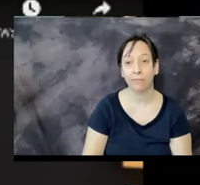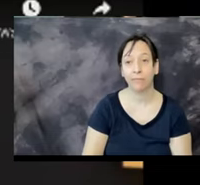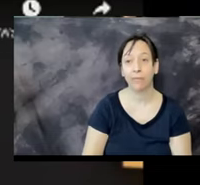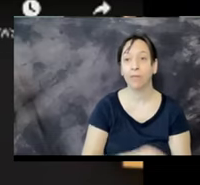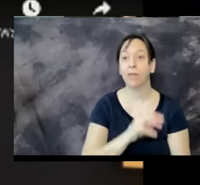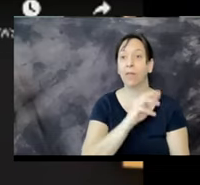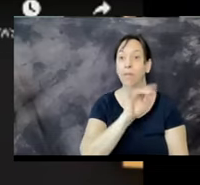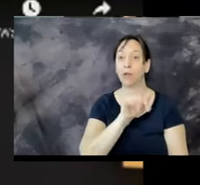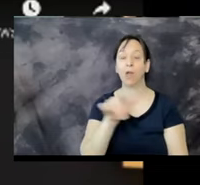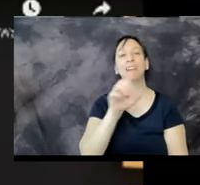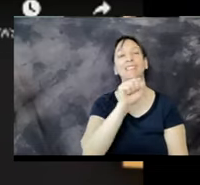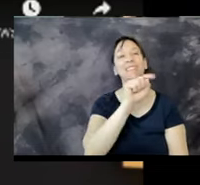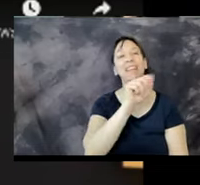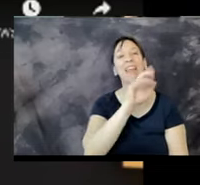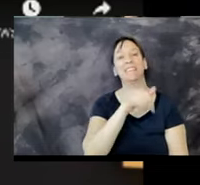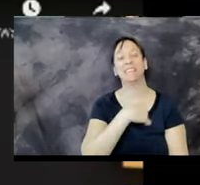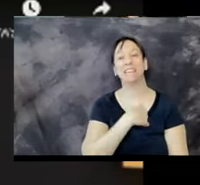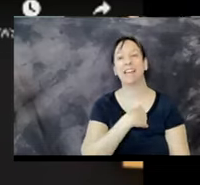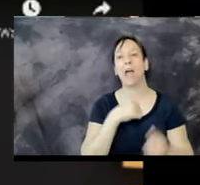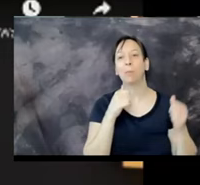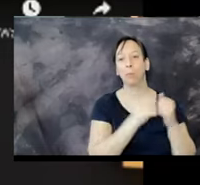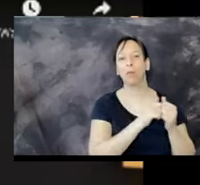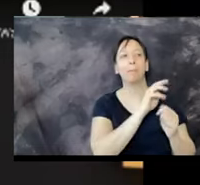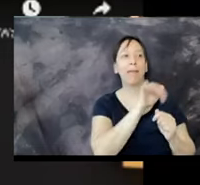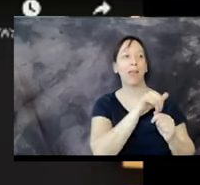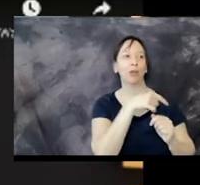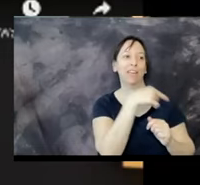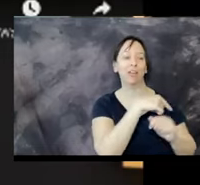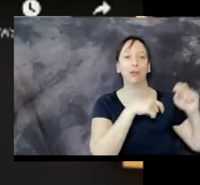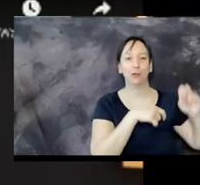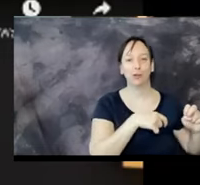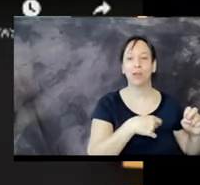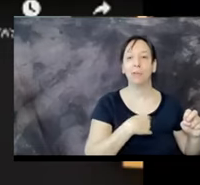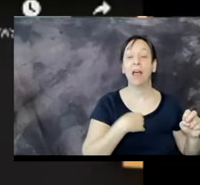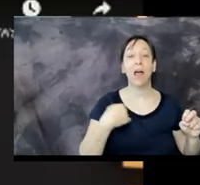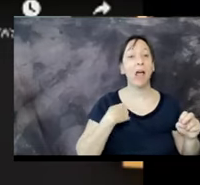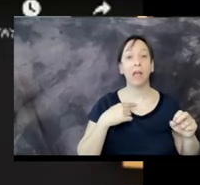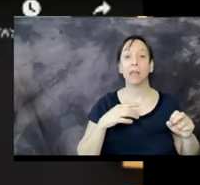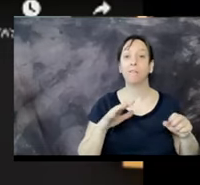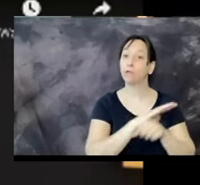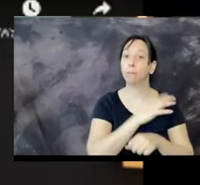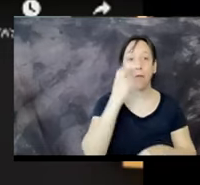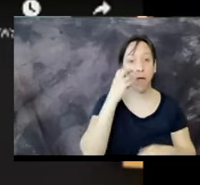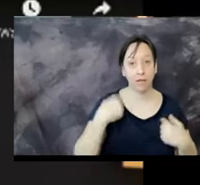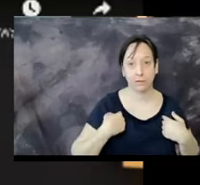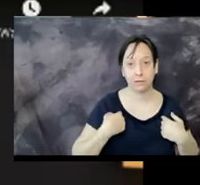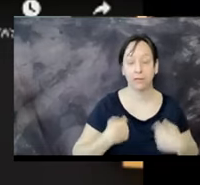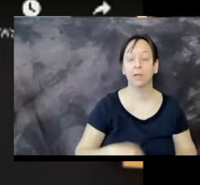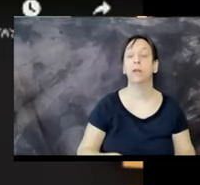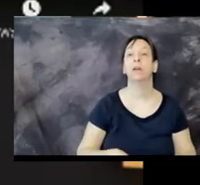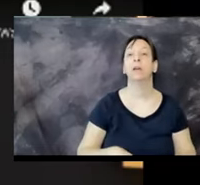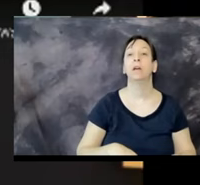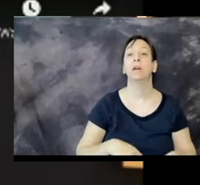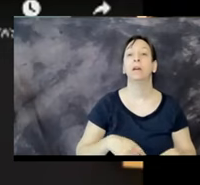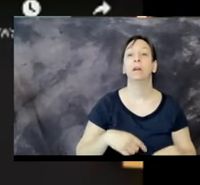Hey. Hi, it's Stacy. I'm with Mary, but I'm totally blind. And along my lifetime, I feel